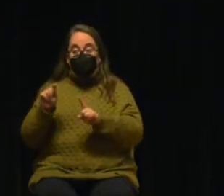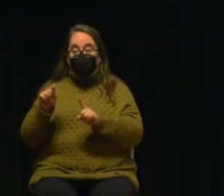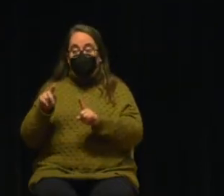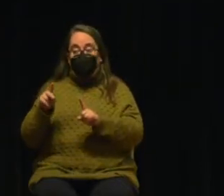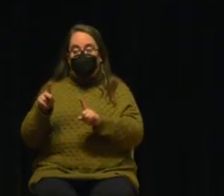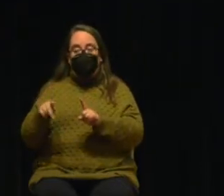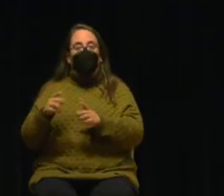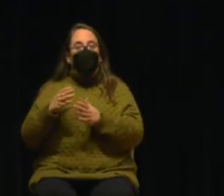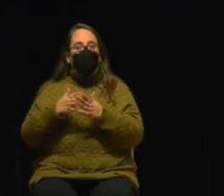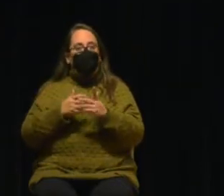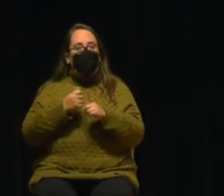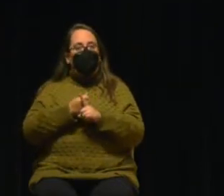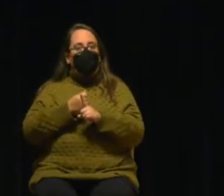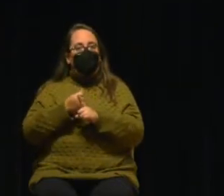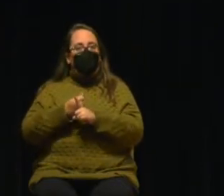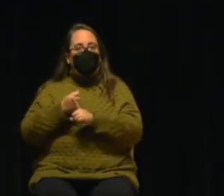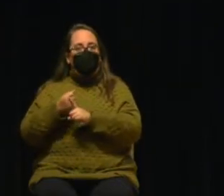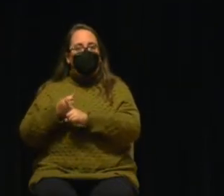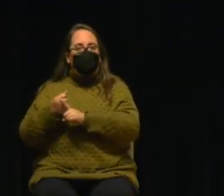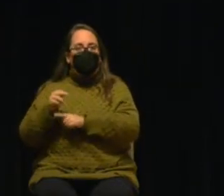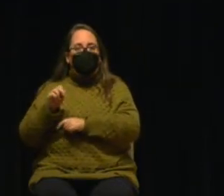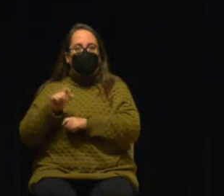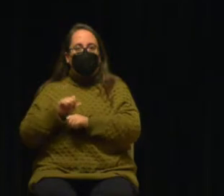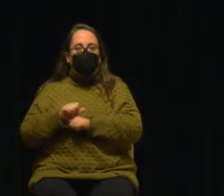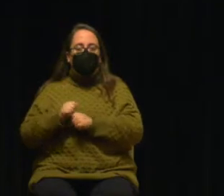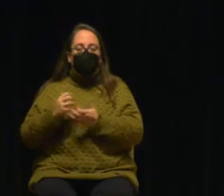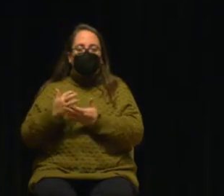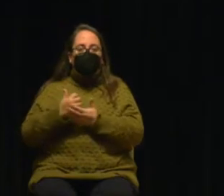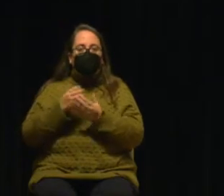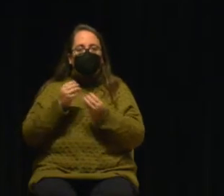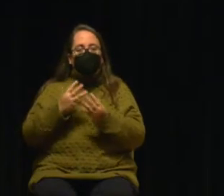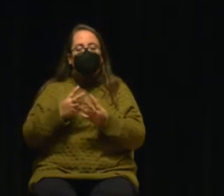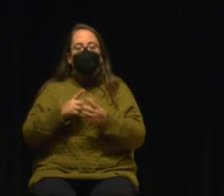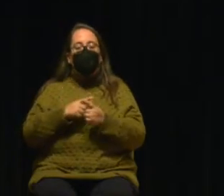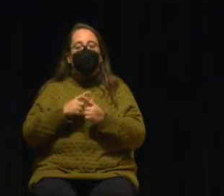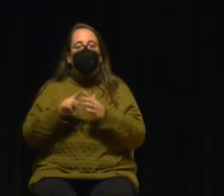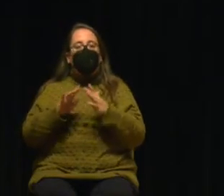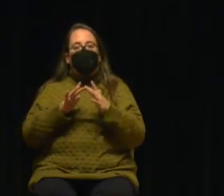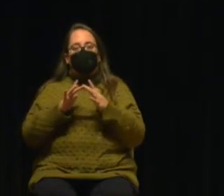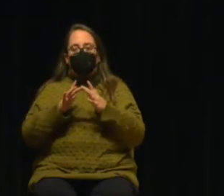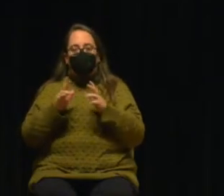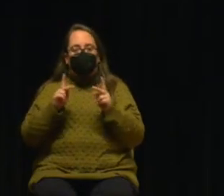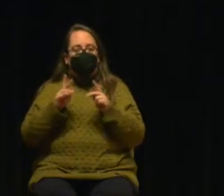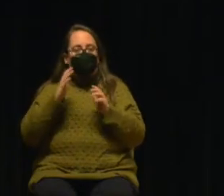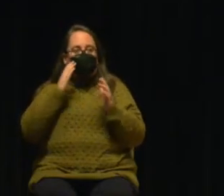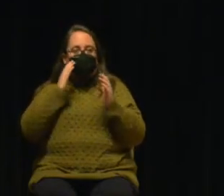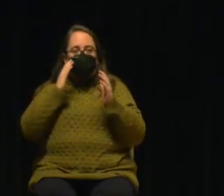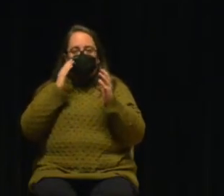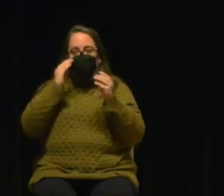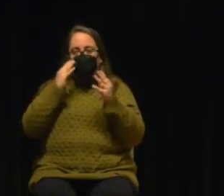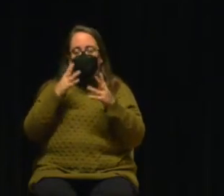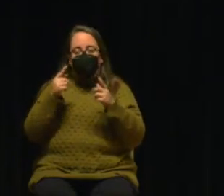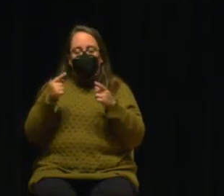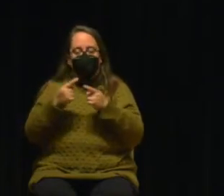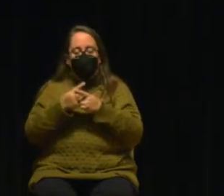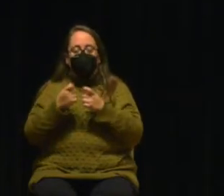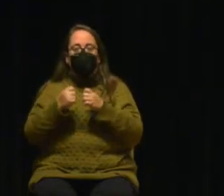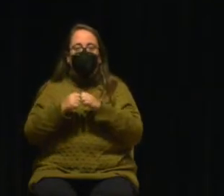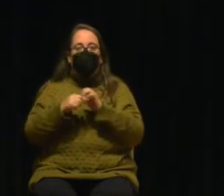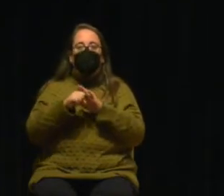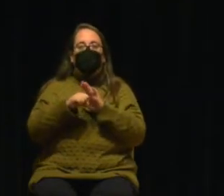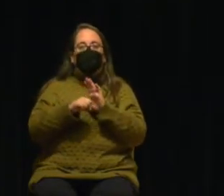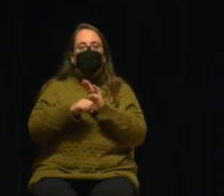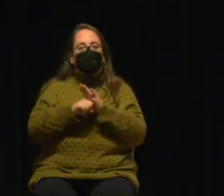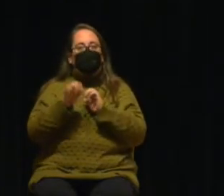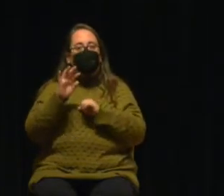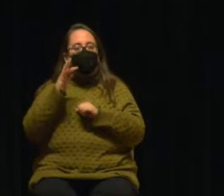some of the hallmarks of Still's work: his gathering of information, his vast network of informants, conflict between state and federal